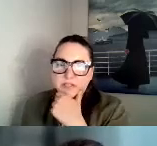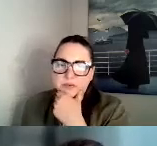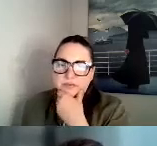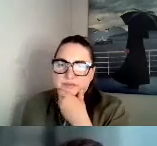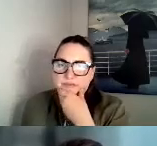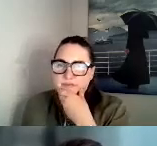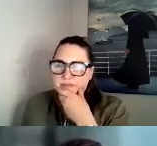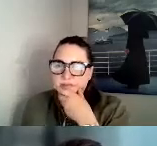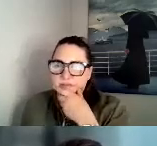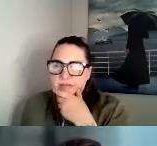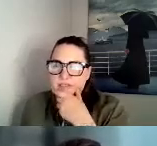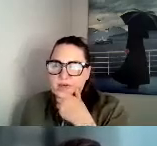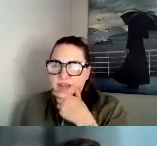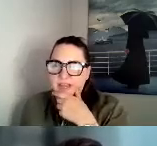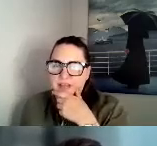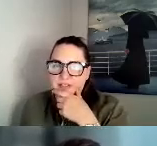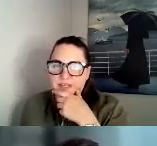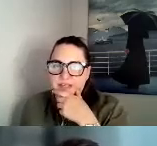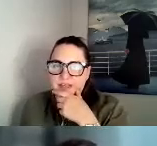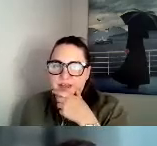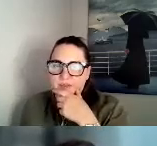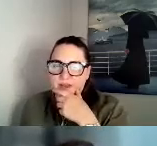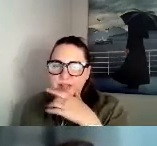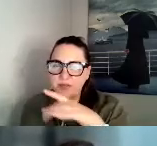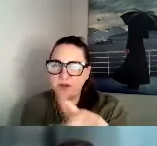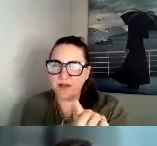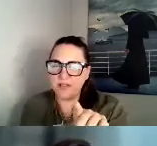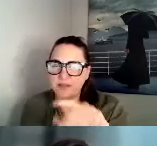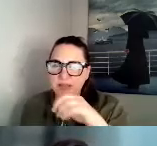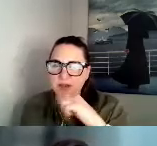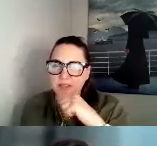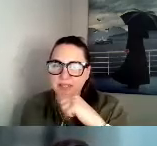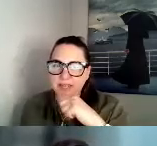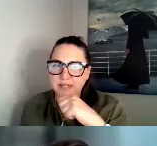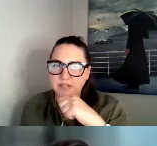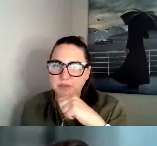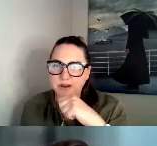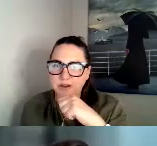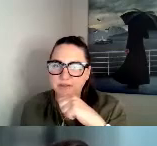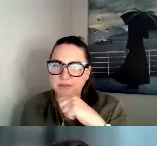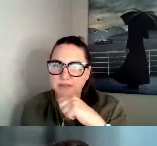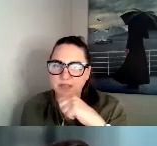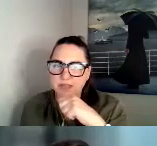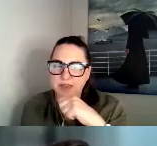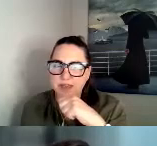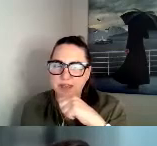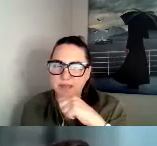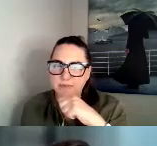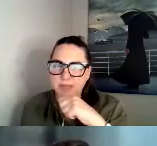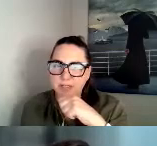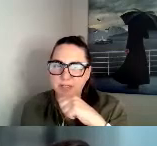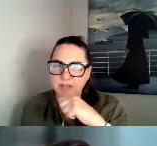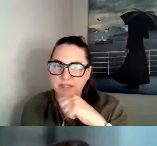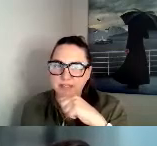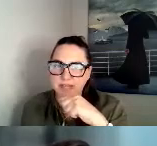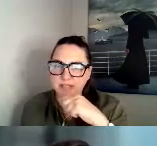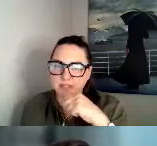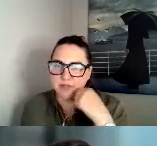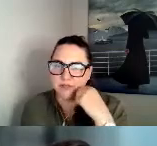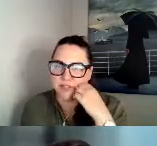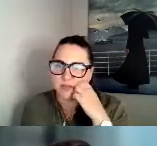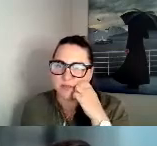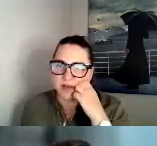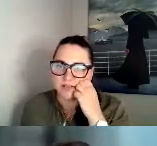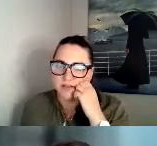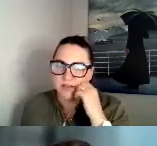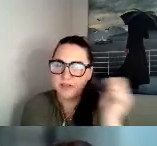No, that's great, Ashley. I do want to make all the attendees aware of the information that Celeste has